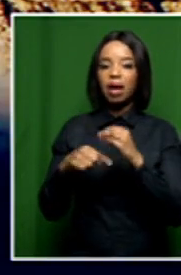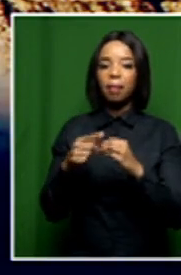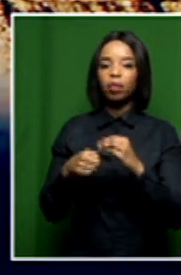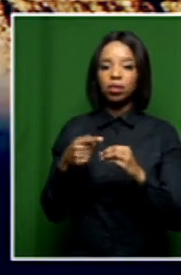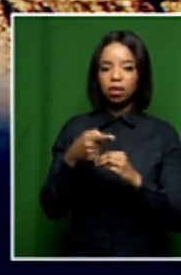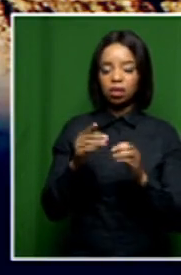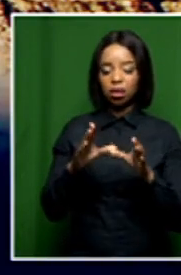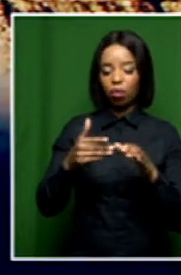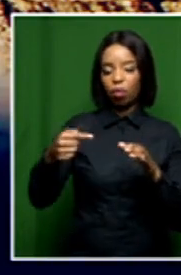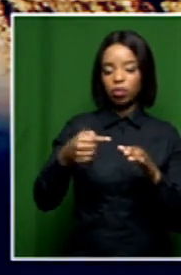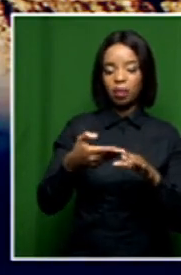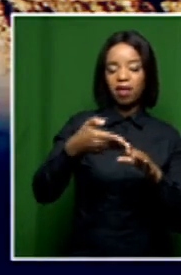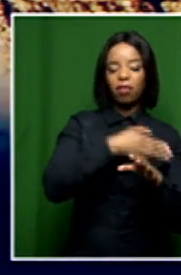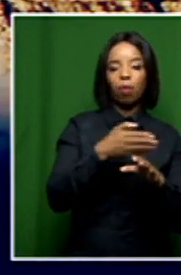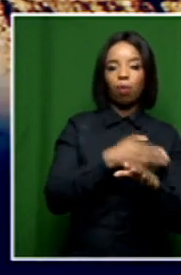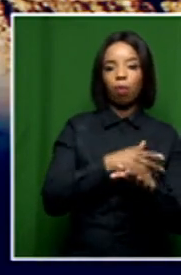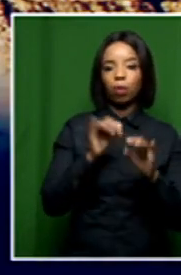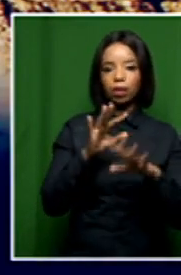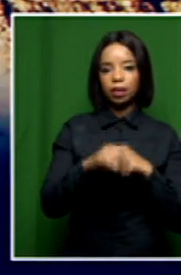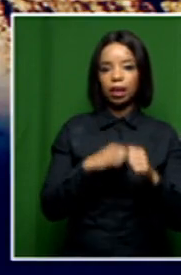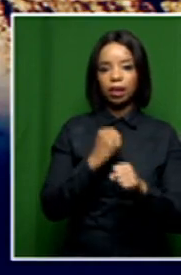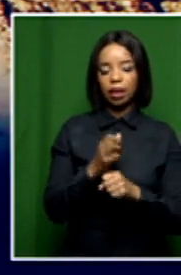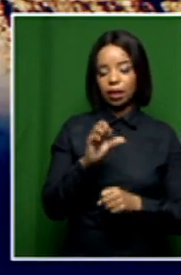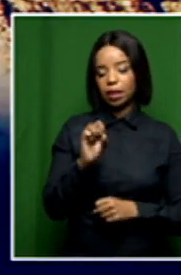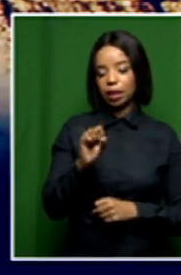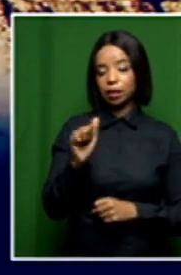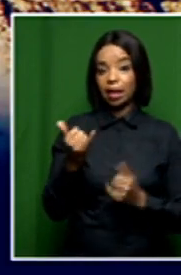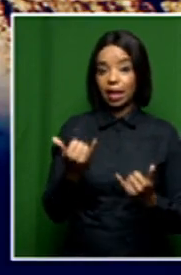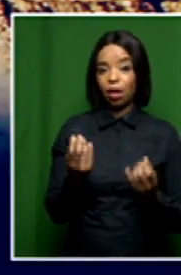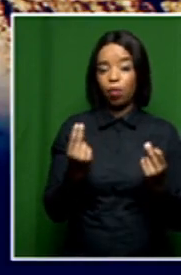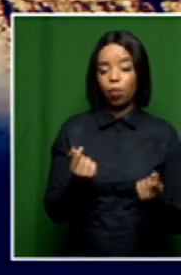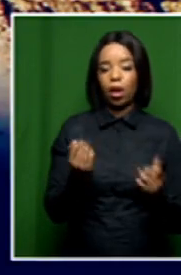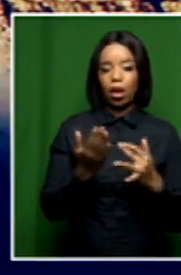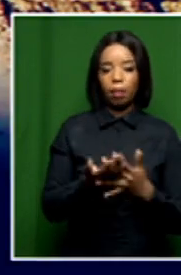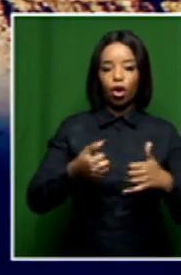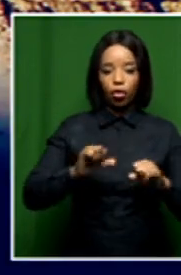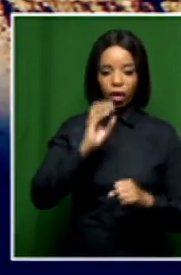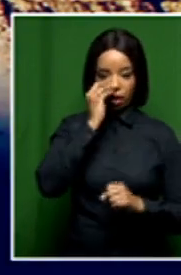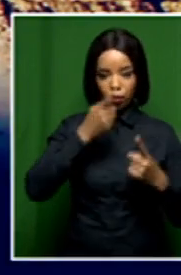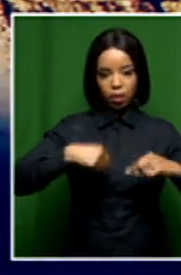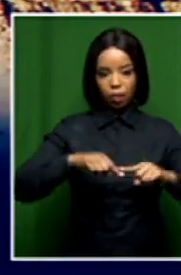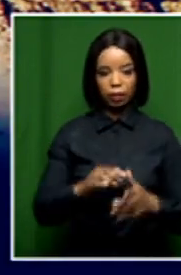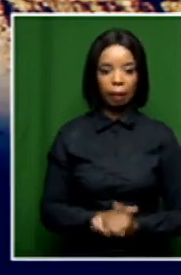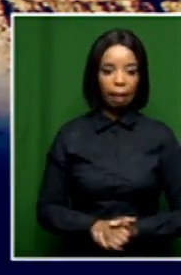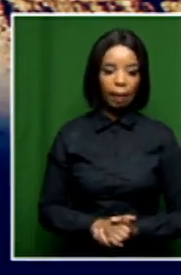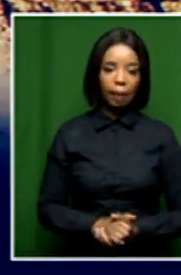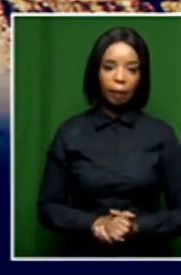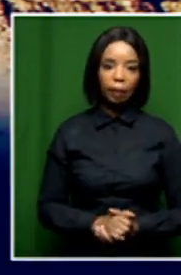Commission during his tenure at the SSA. All right, so we're going to take a quick break before we get to your news at 7.